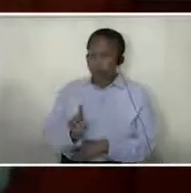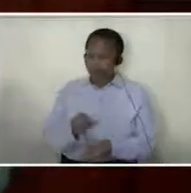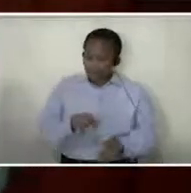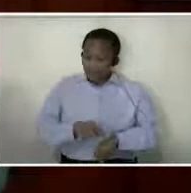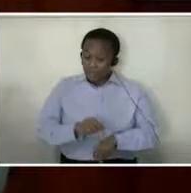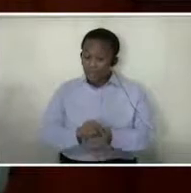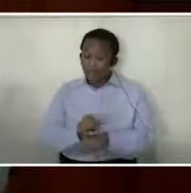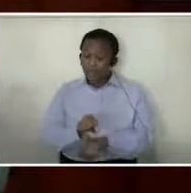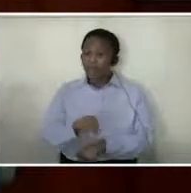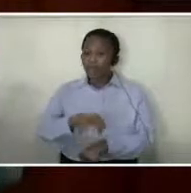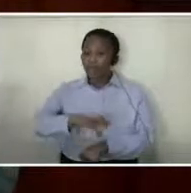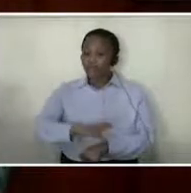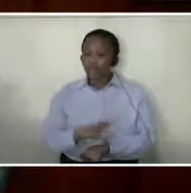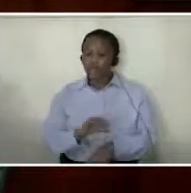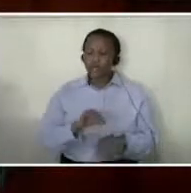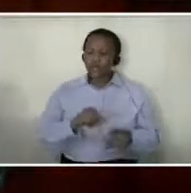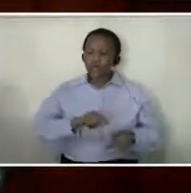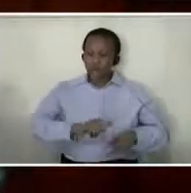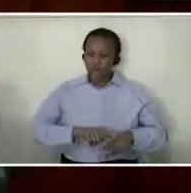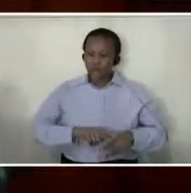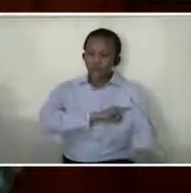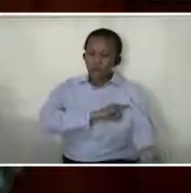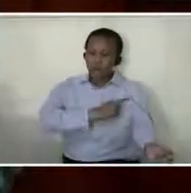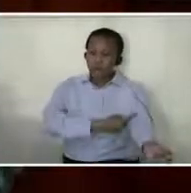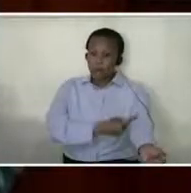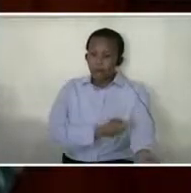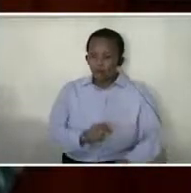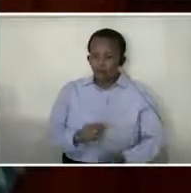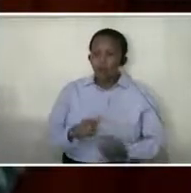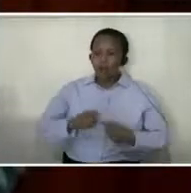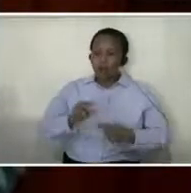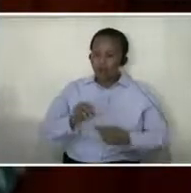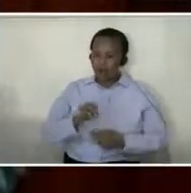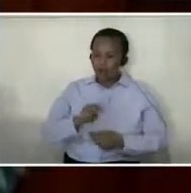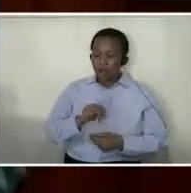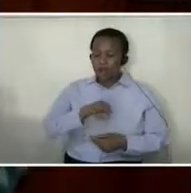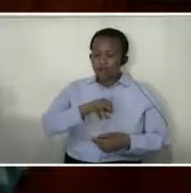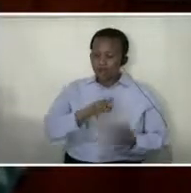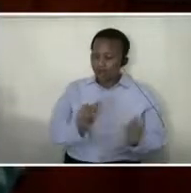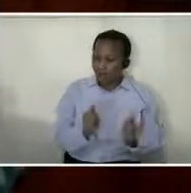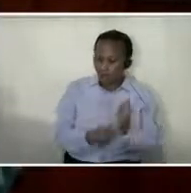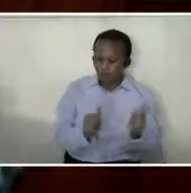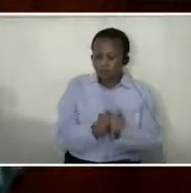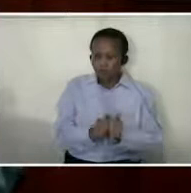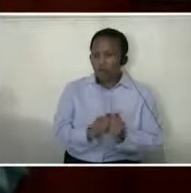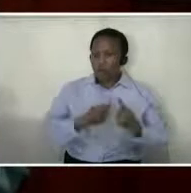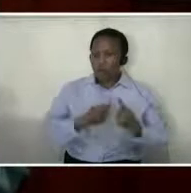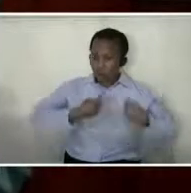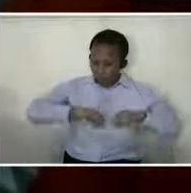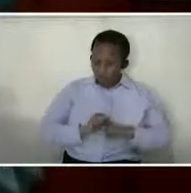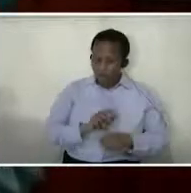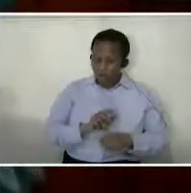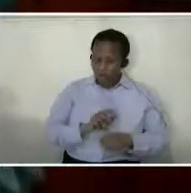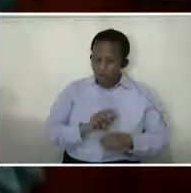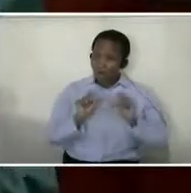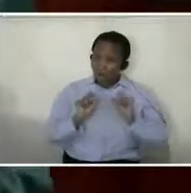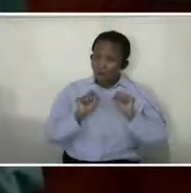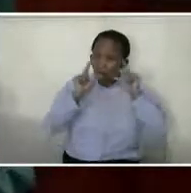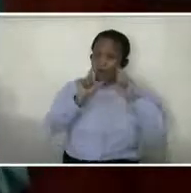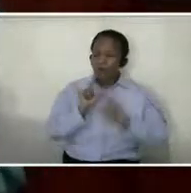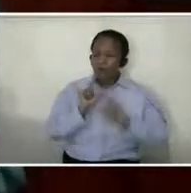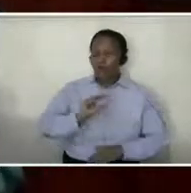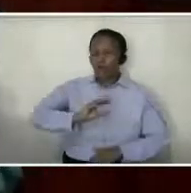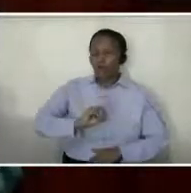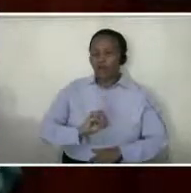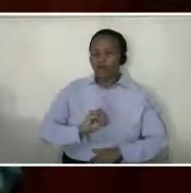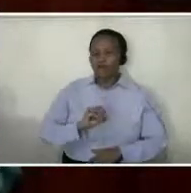in power with the NFP, we as the ANC were acutely aware of the fact that that on its